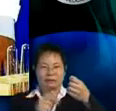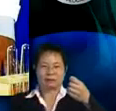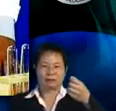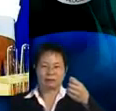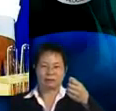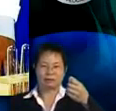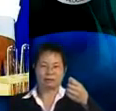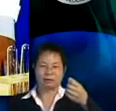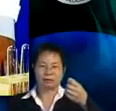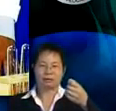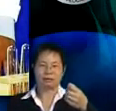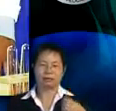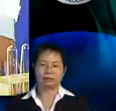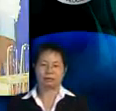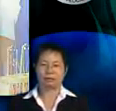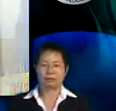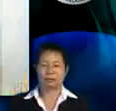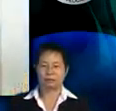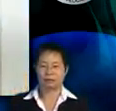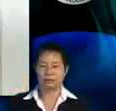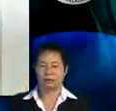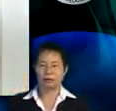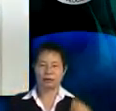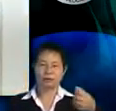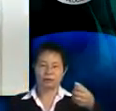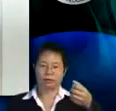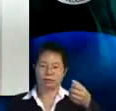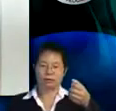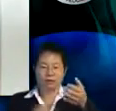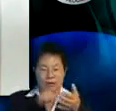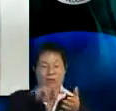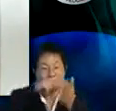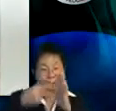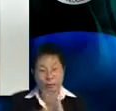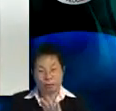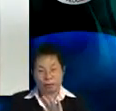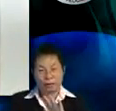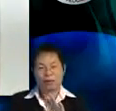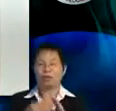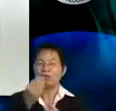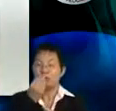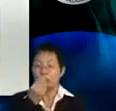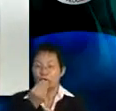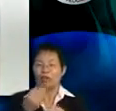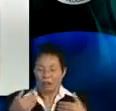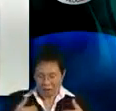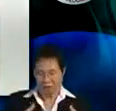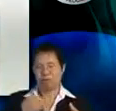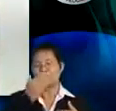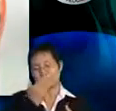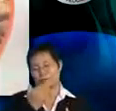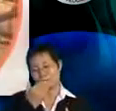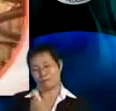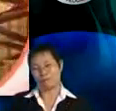This means that the food sample contains